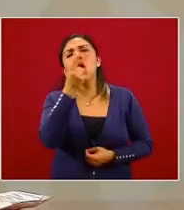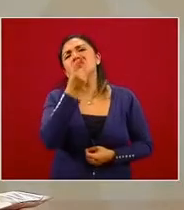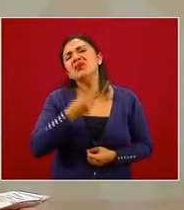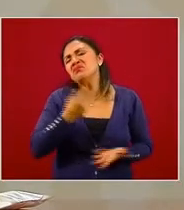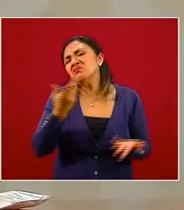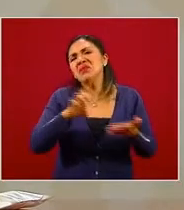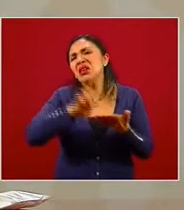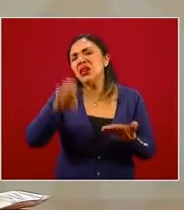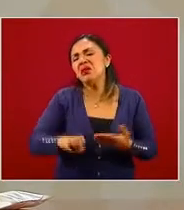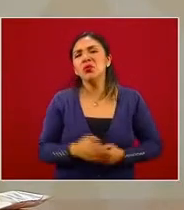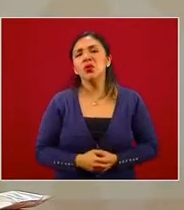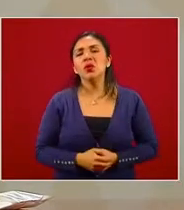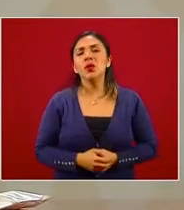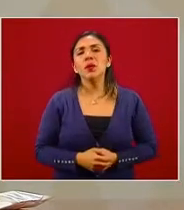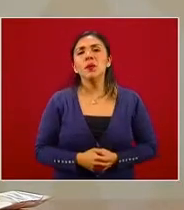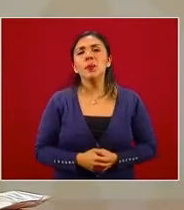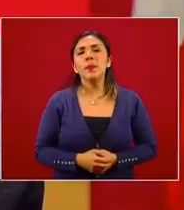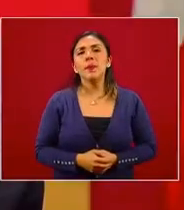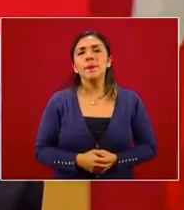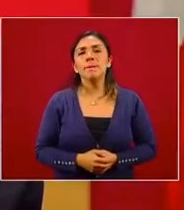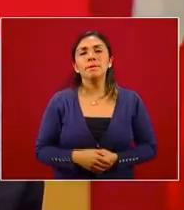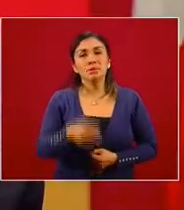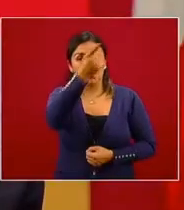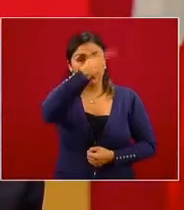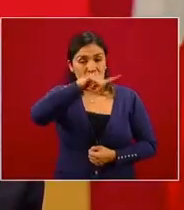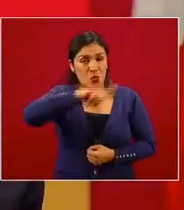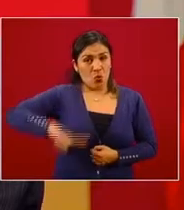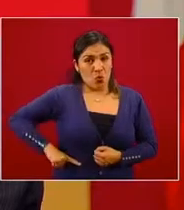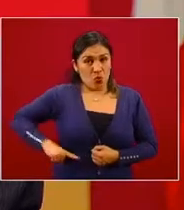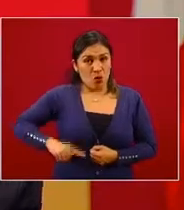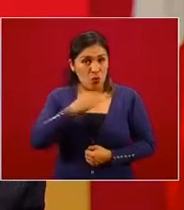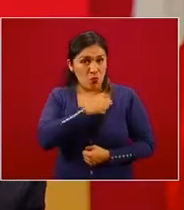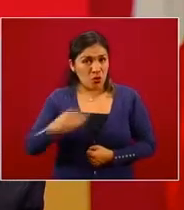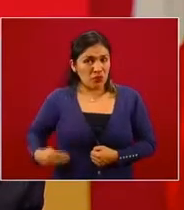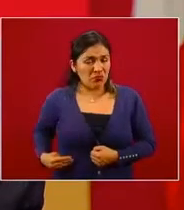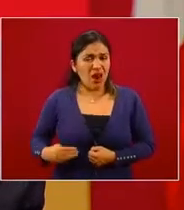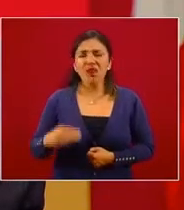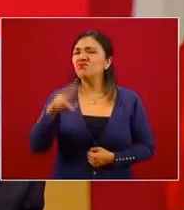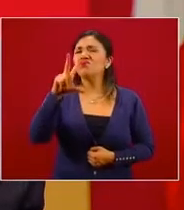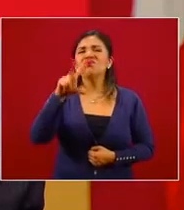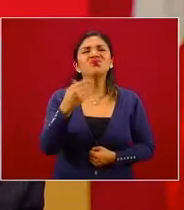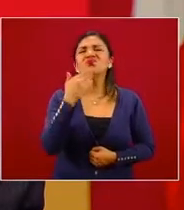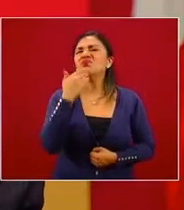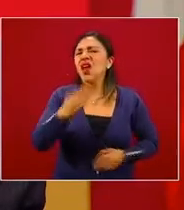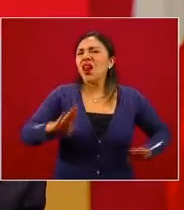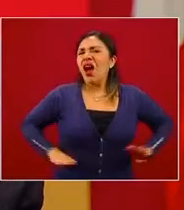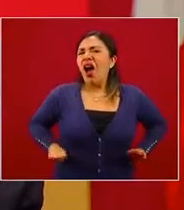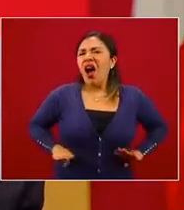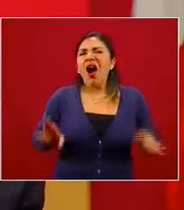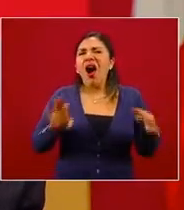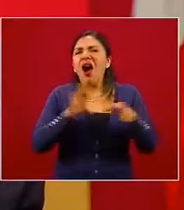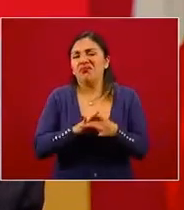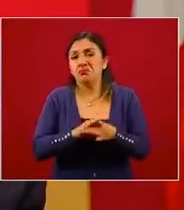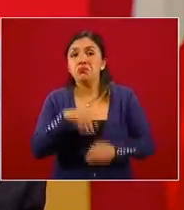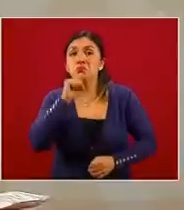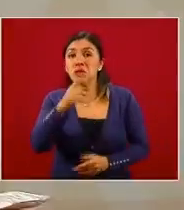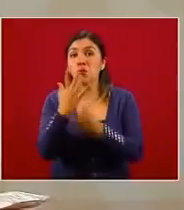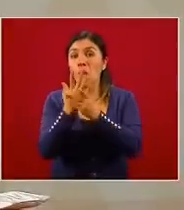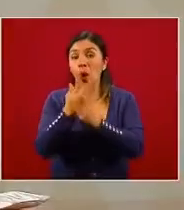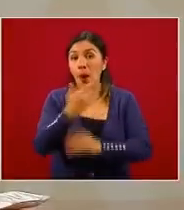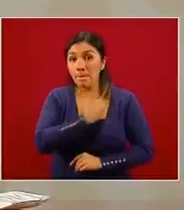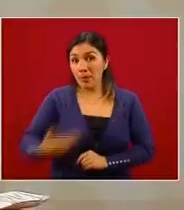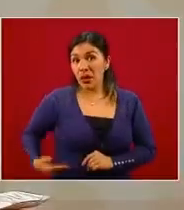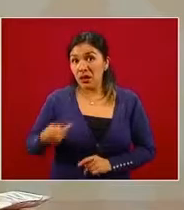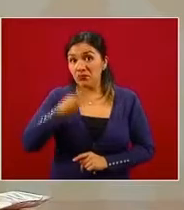state. Some of them, for example, they let us know that the municipal governments were not ready to open up their